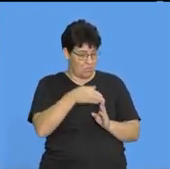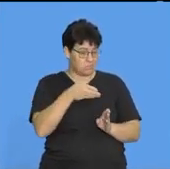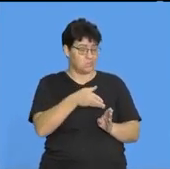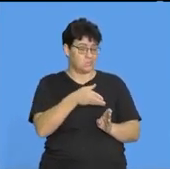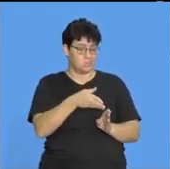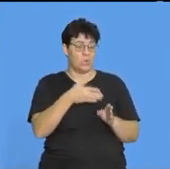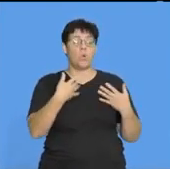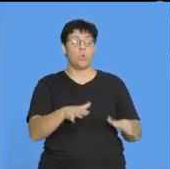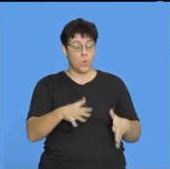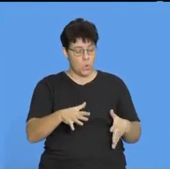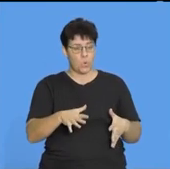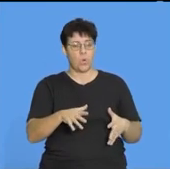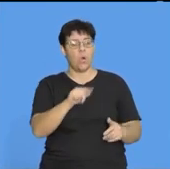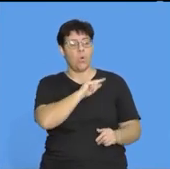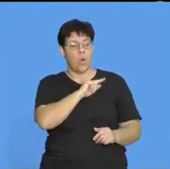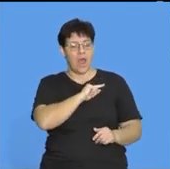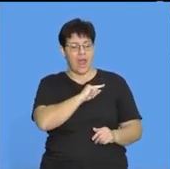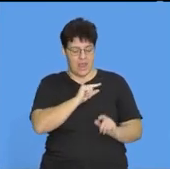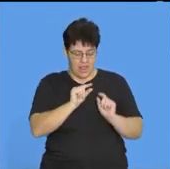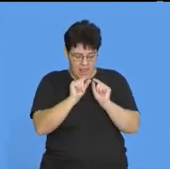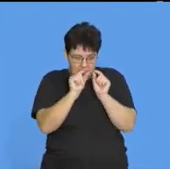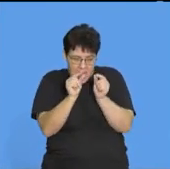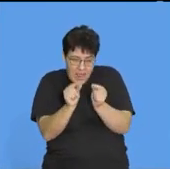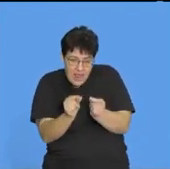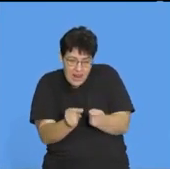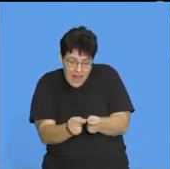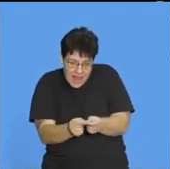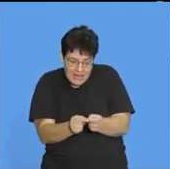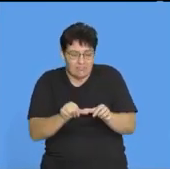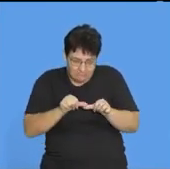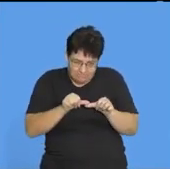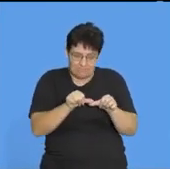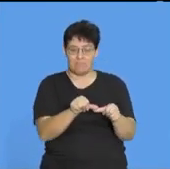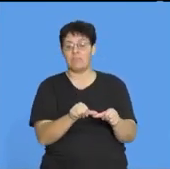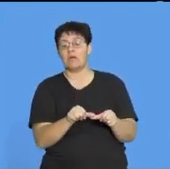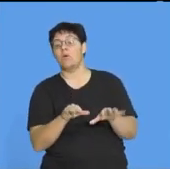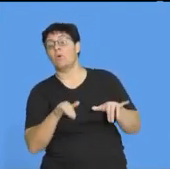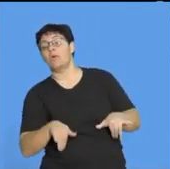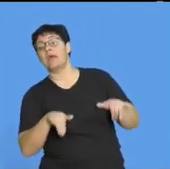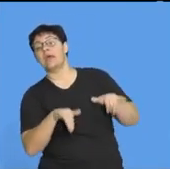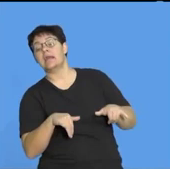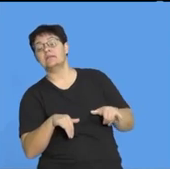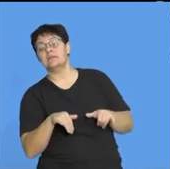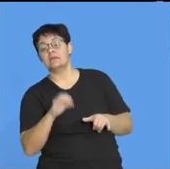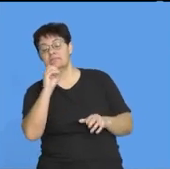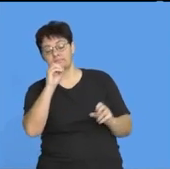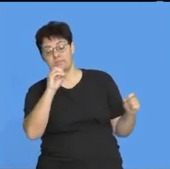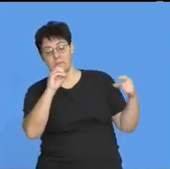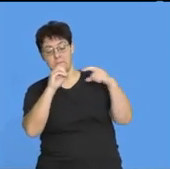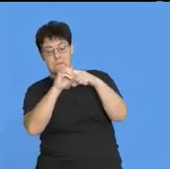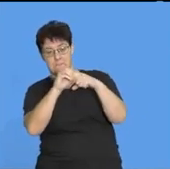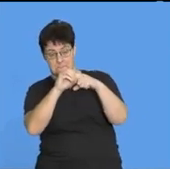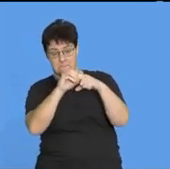in maintaining the lining of the endometrium in anticipation of implantation of a sperm. And we will look at